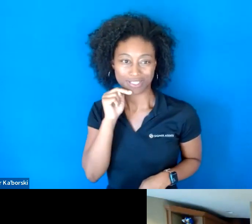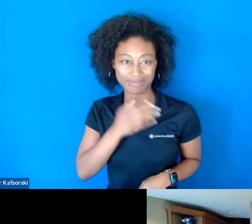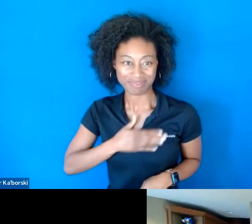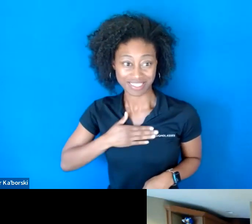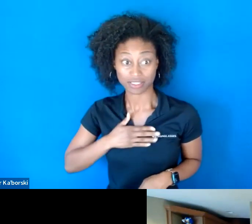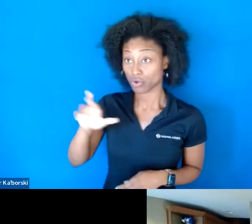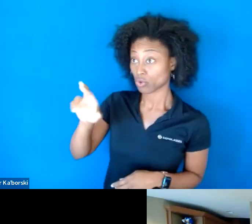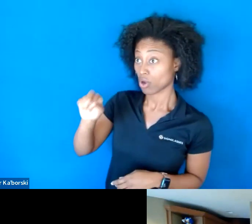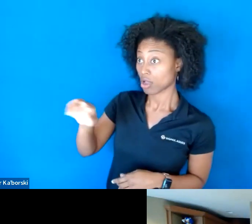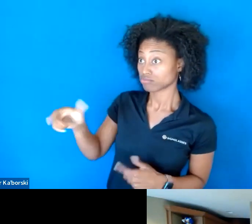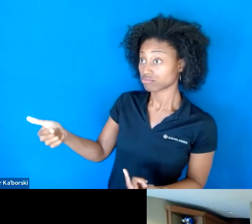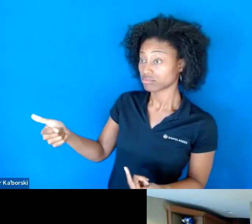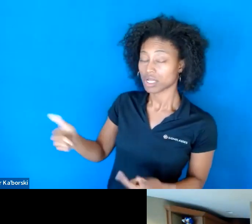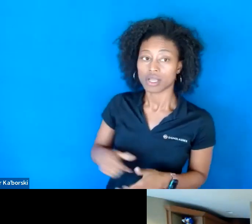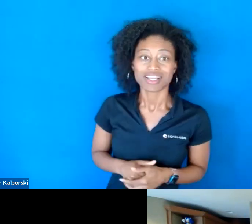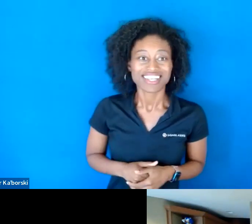Yeah,